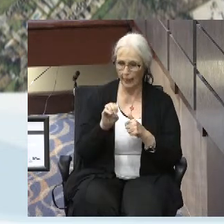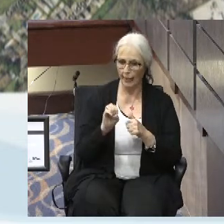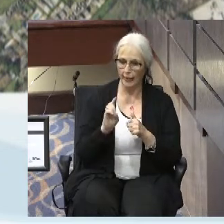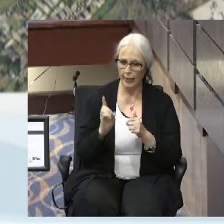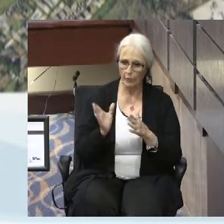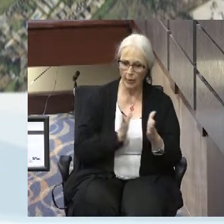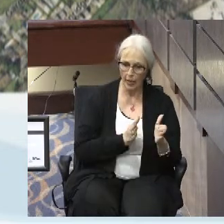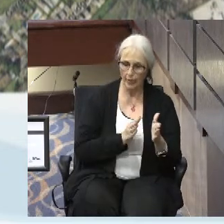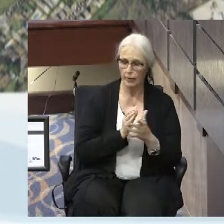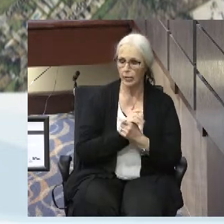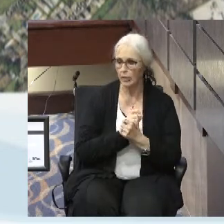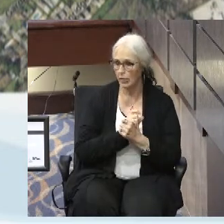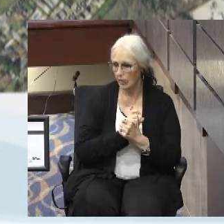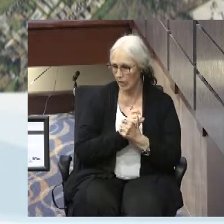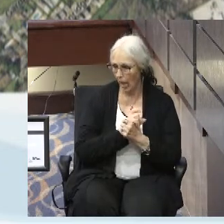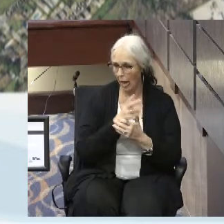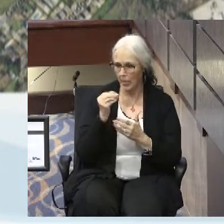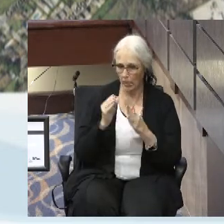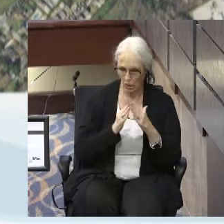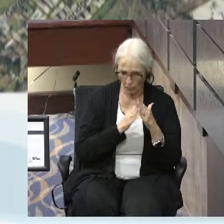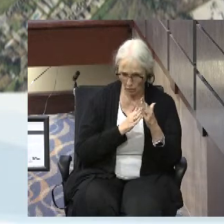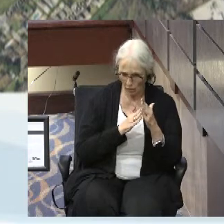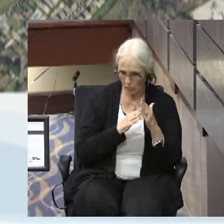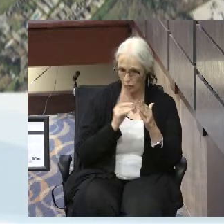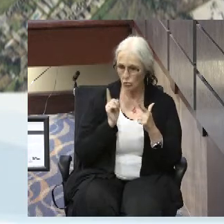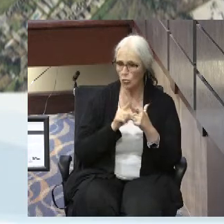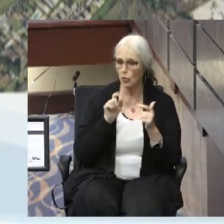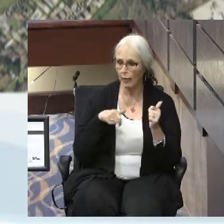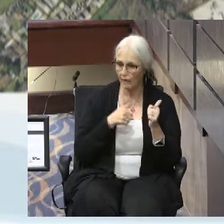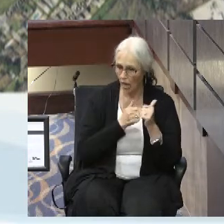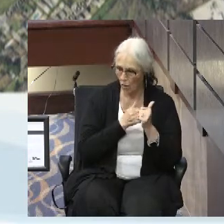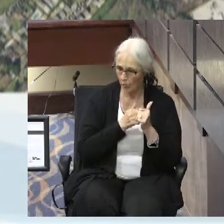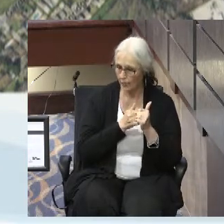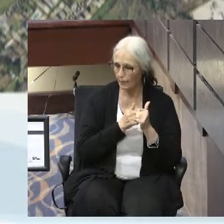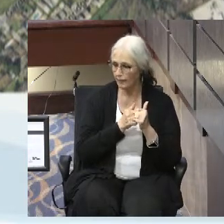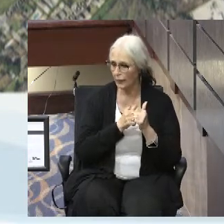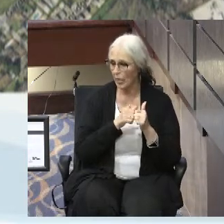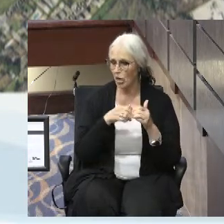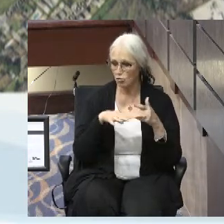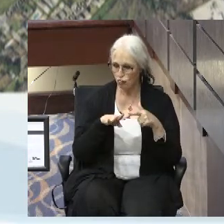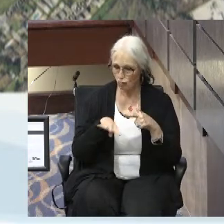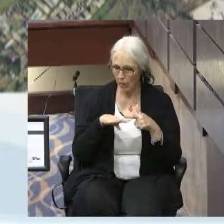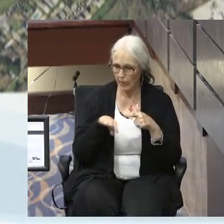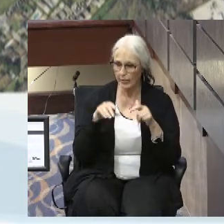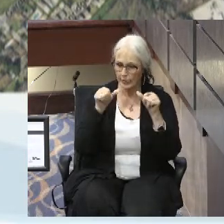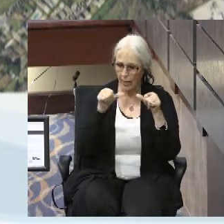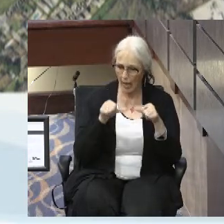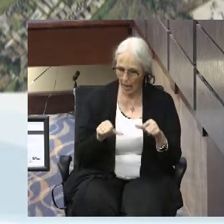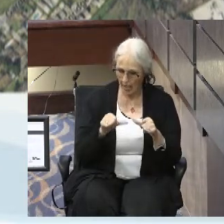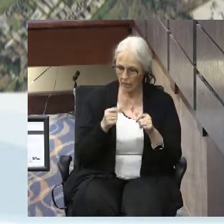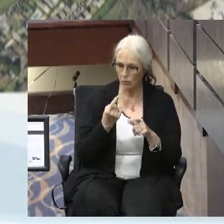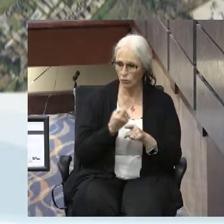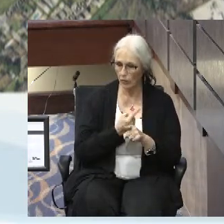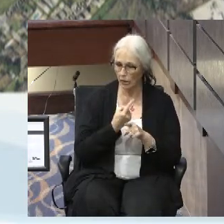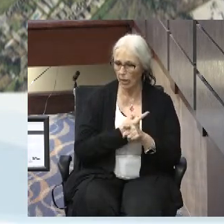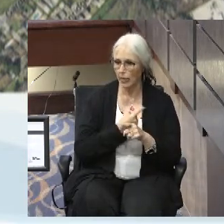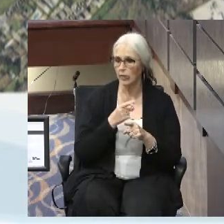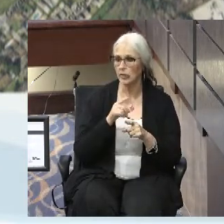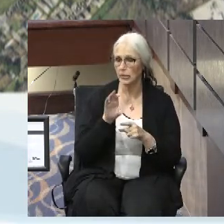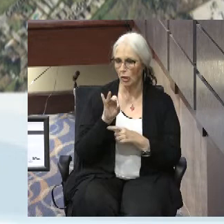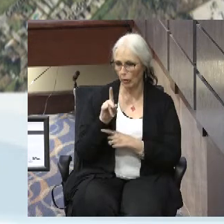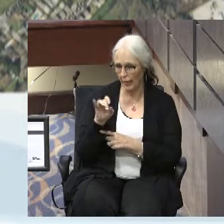site requirements of Plan Review Committee, including but not limited to the following: site grading and drainage, signage regulations, parking, site coverage, access and